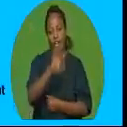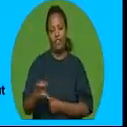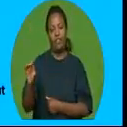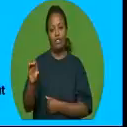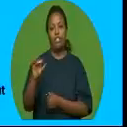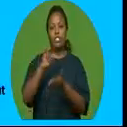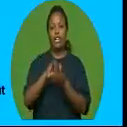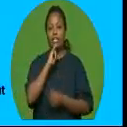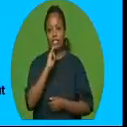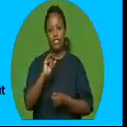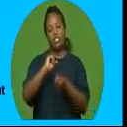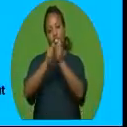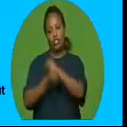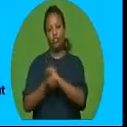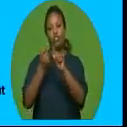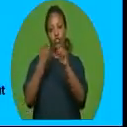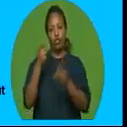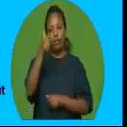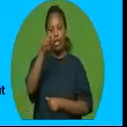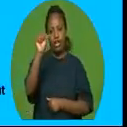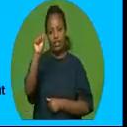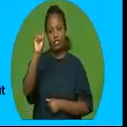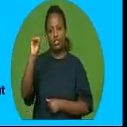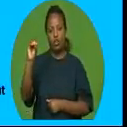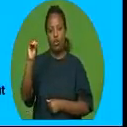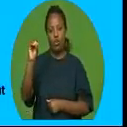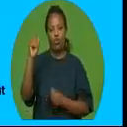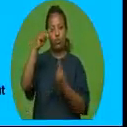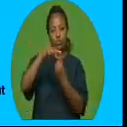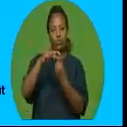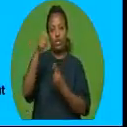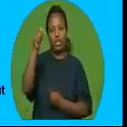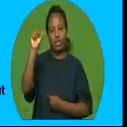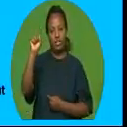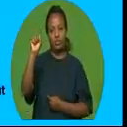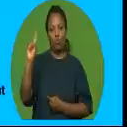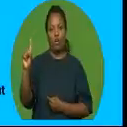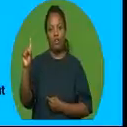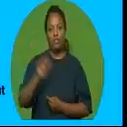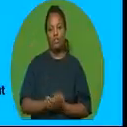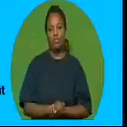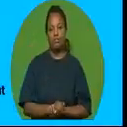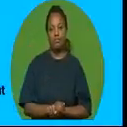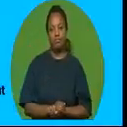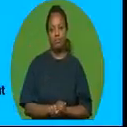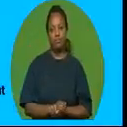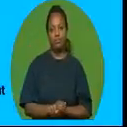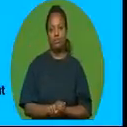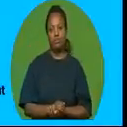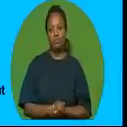the curve, that is, a shift from AS0 to AS1.